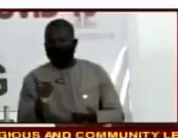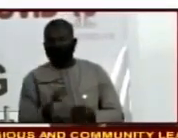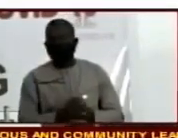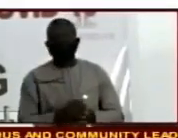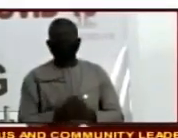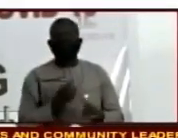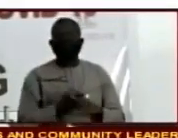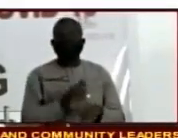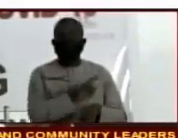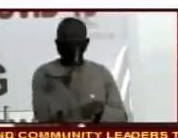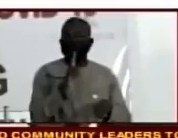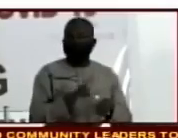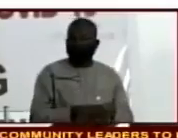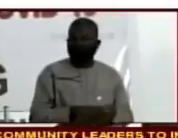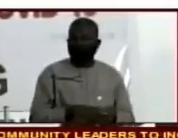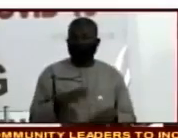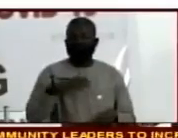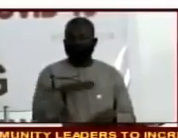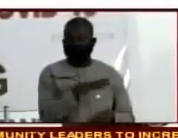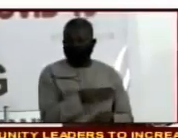National